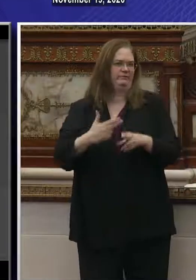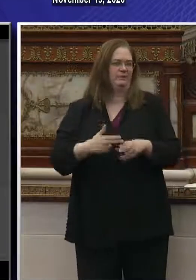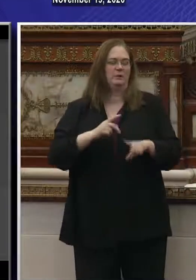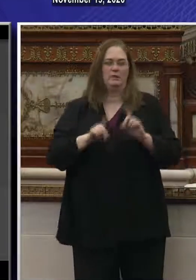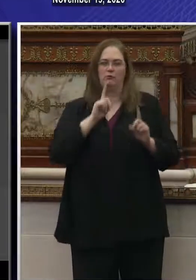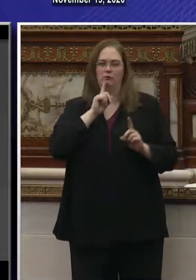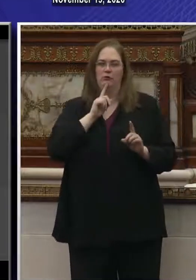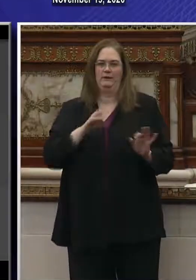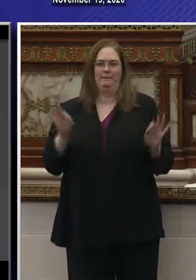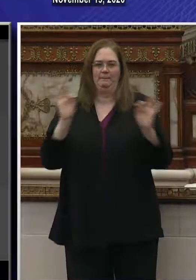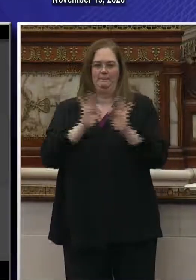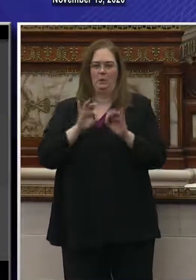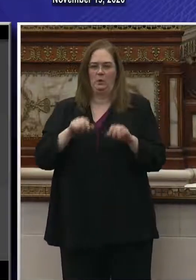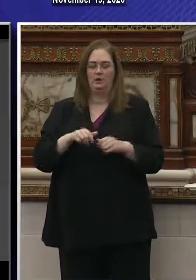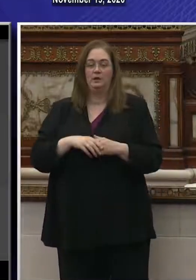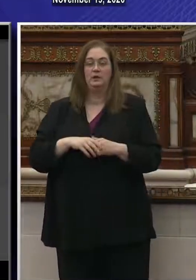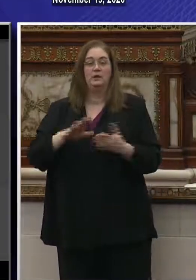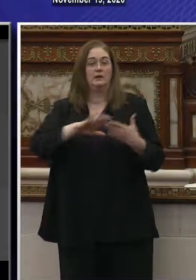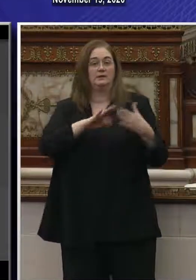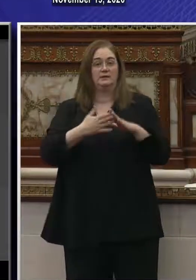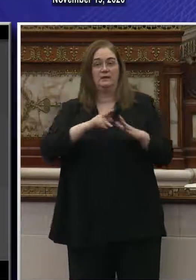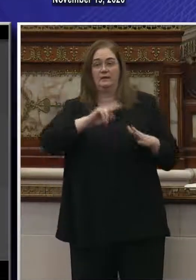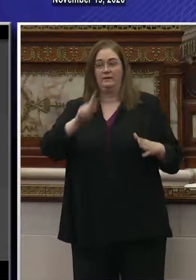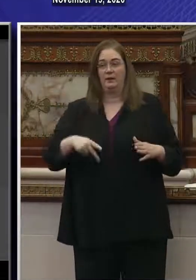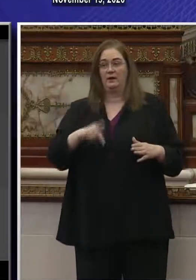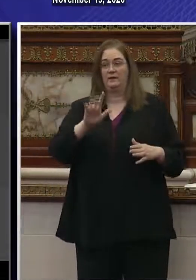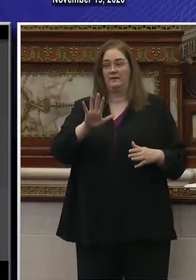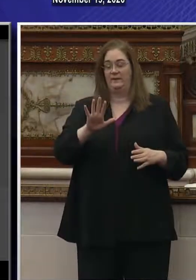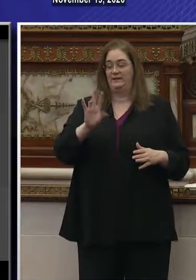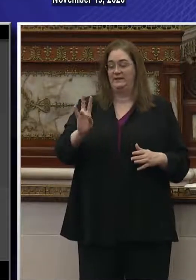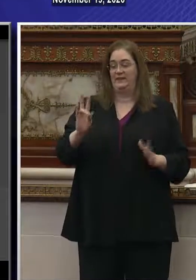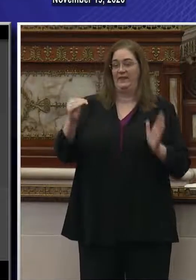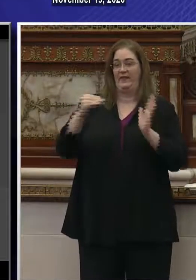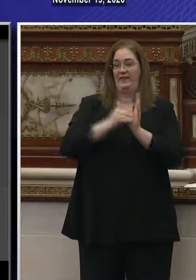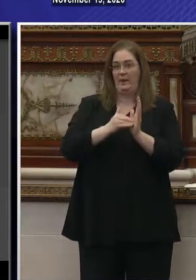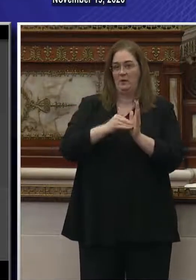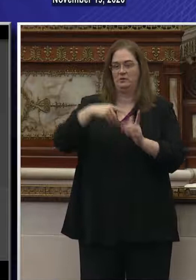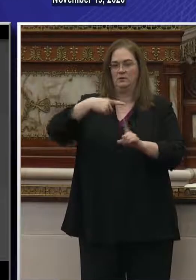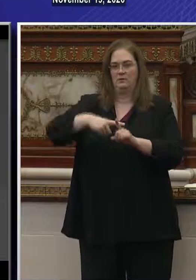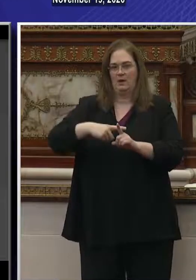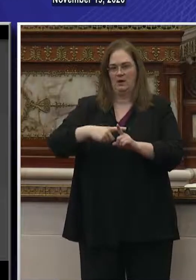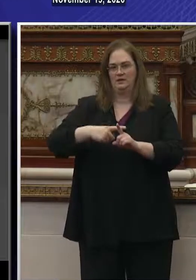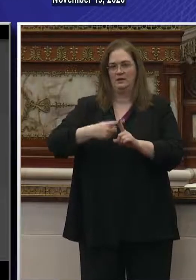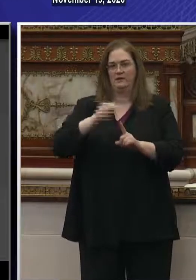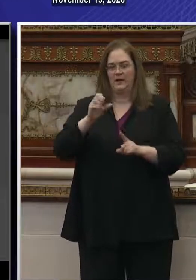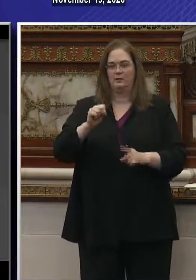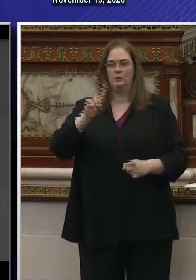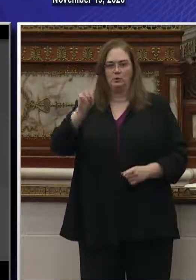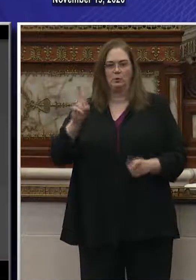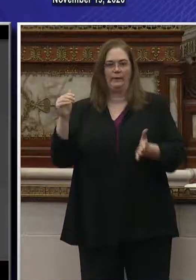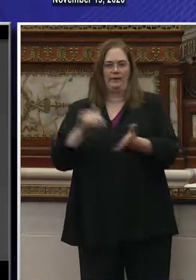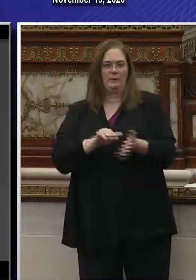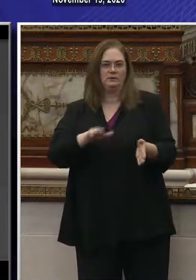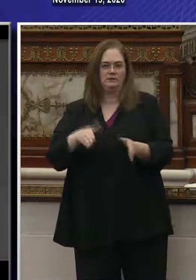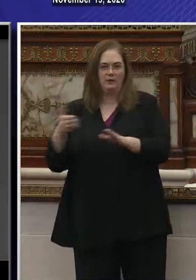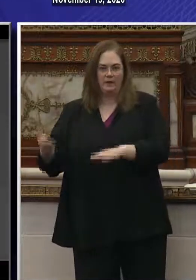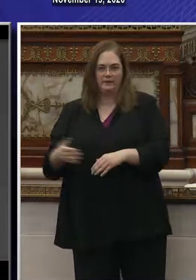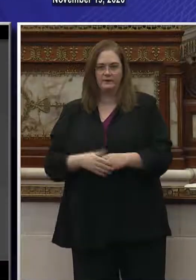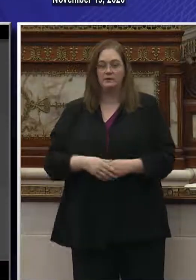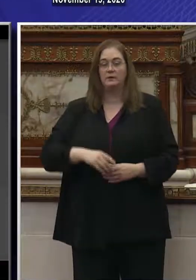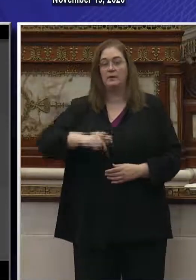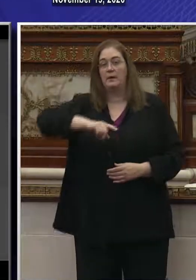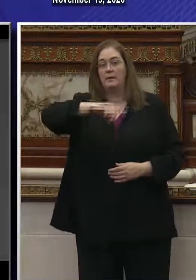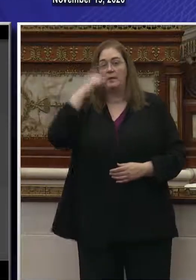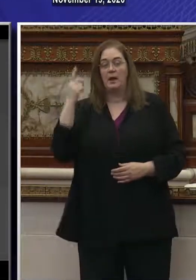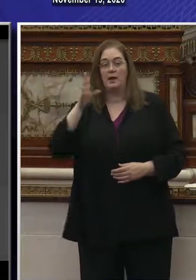particularly important here. The city of Philadelphia has had 57,000 cases with 2,000 deaths. The black and